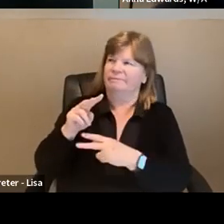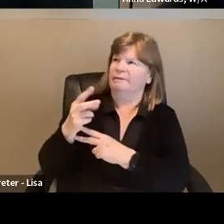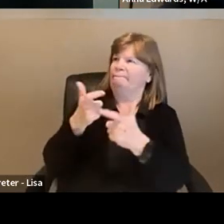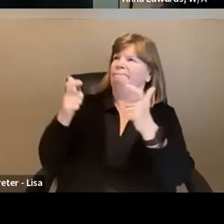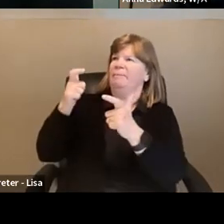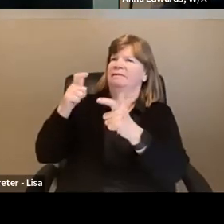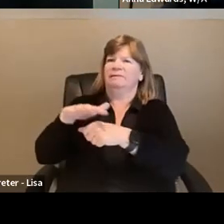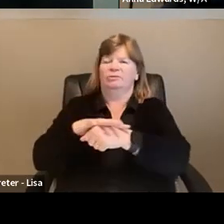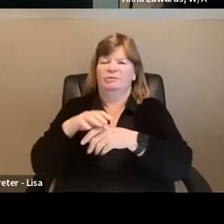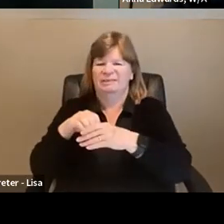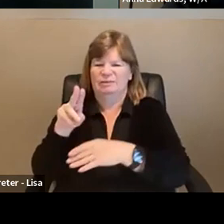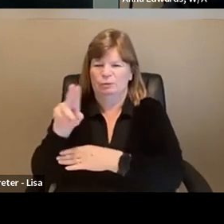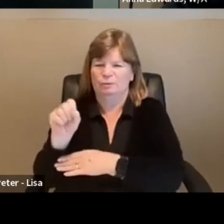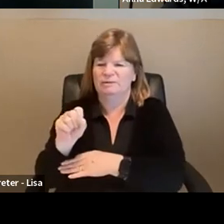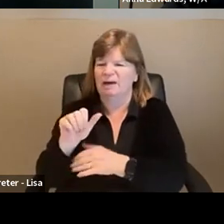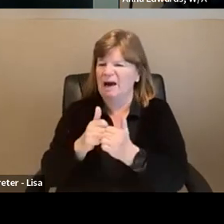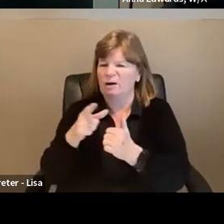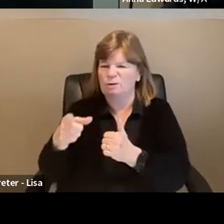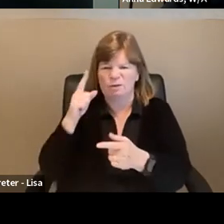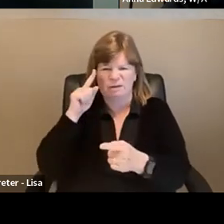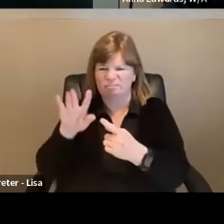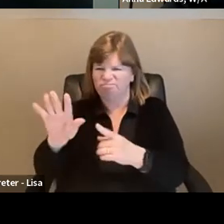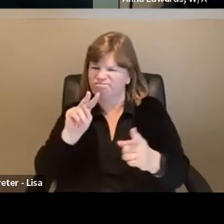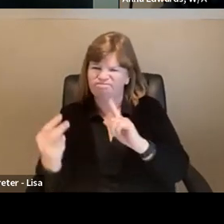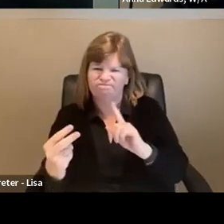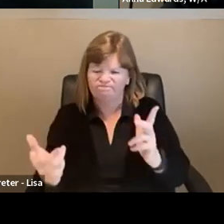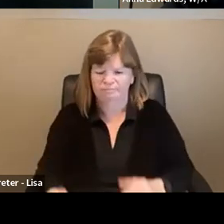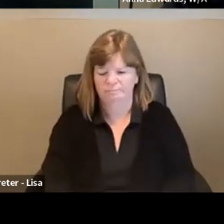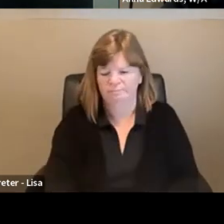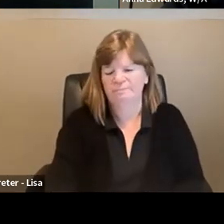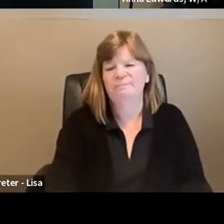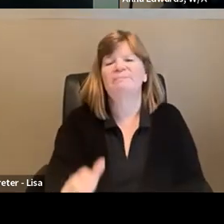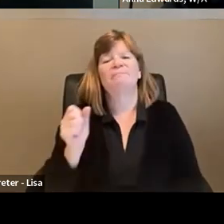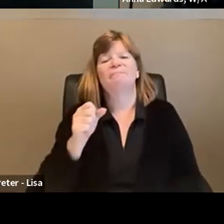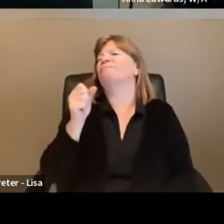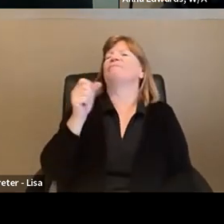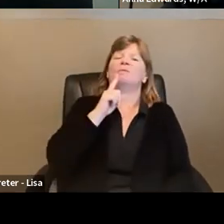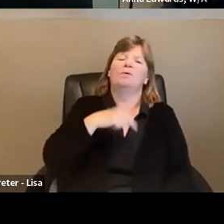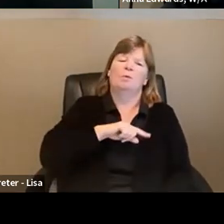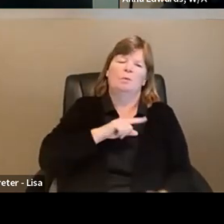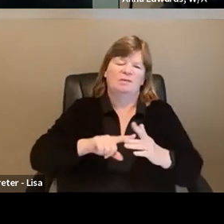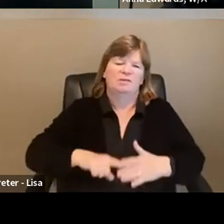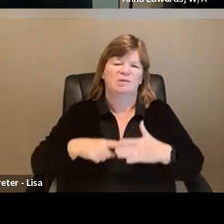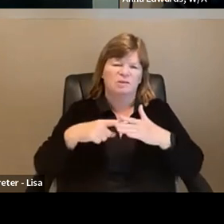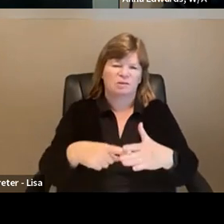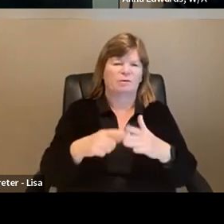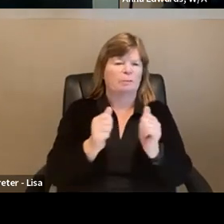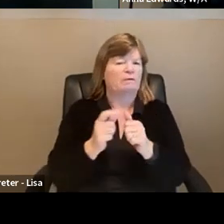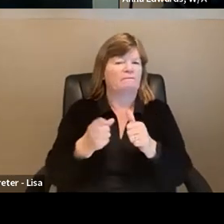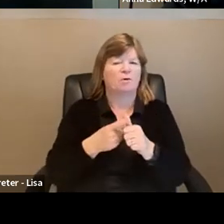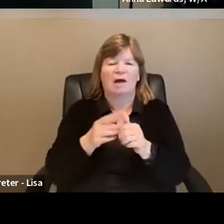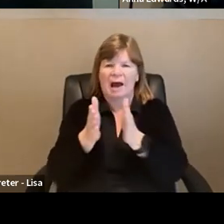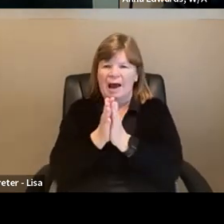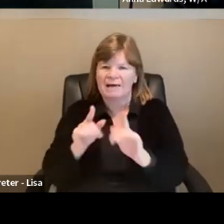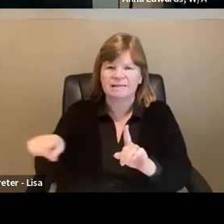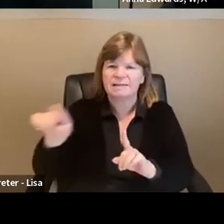hear how you're thinking about fidelity of implementation. Yeah, so we really started with asking our